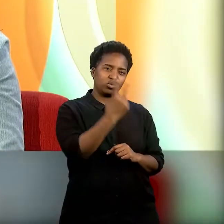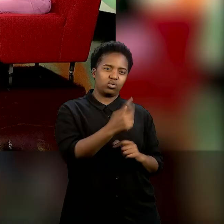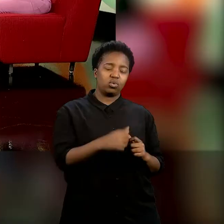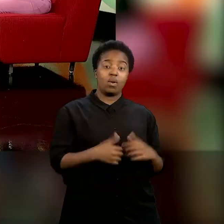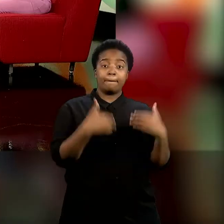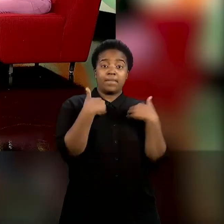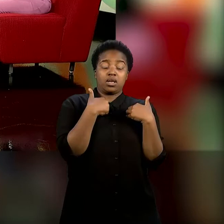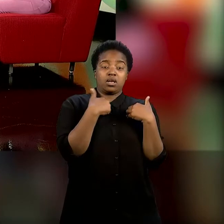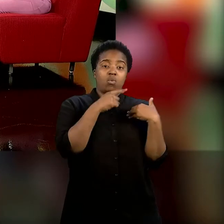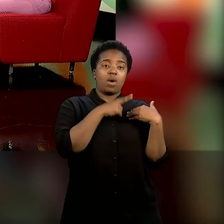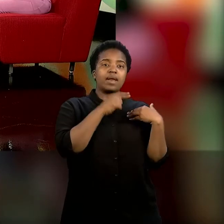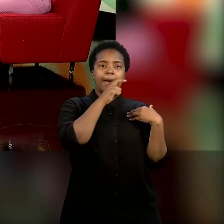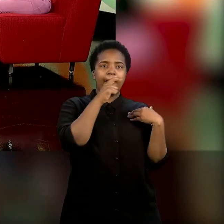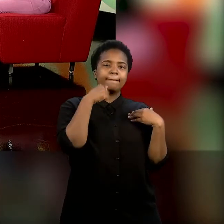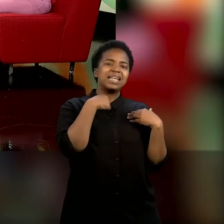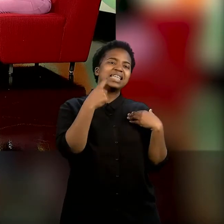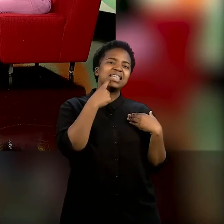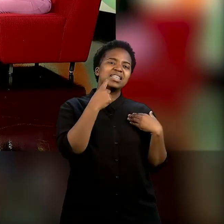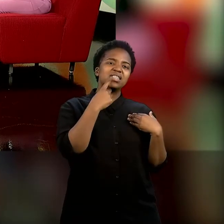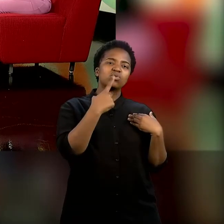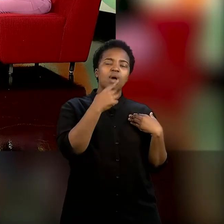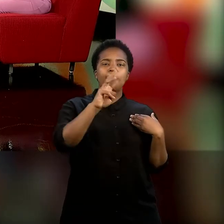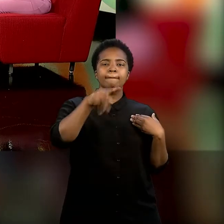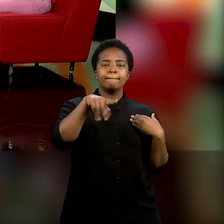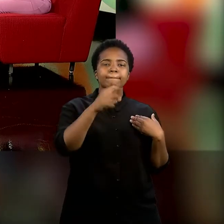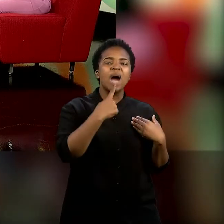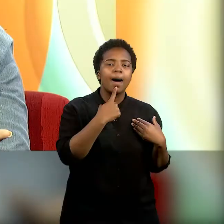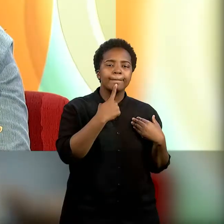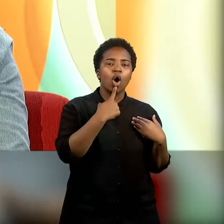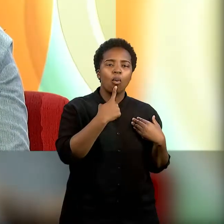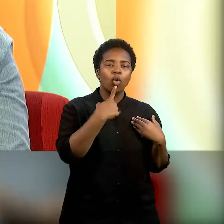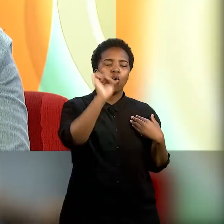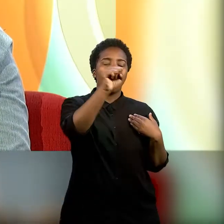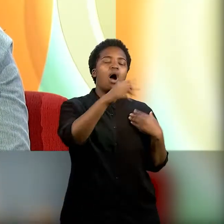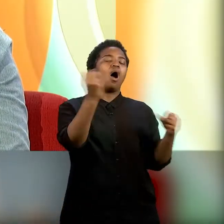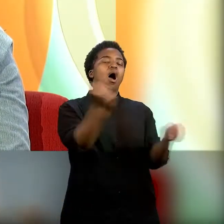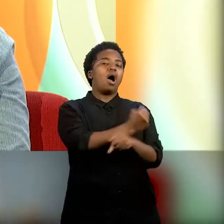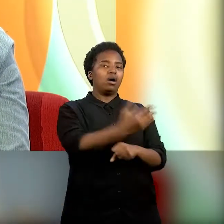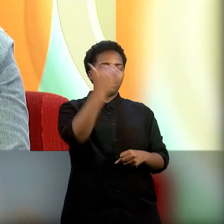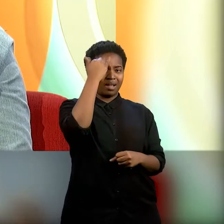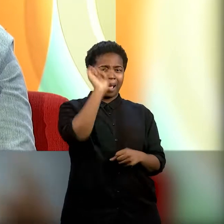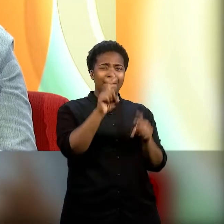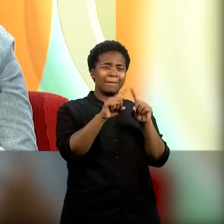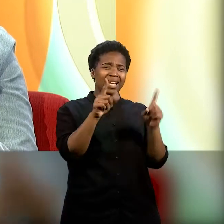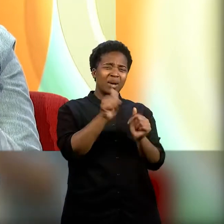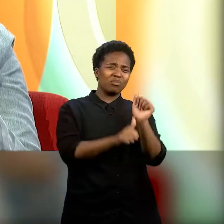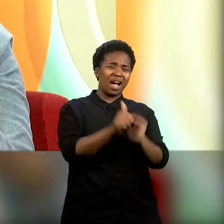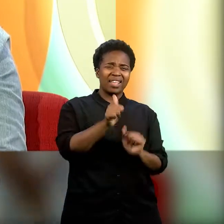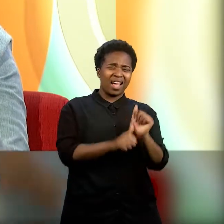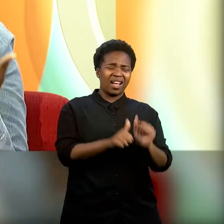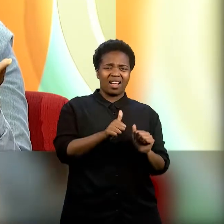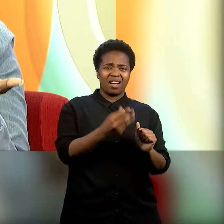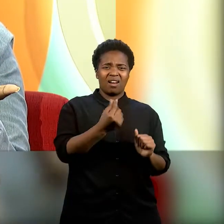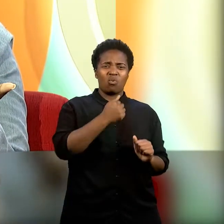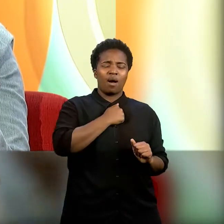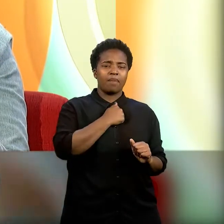deaf. With me, because my name is quite simple, she will say it out like Mpo, and then I will hear her say, or she's calling me. But with my brother,